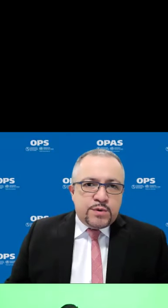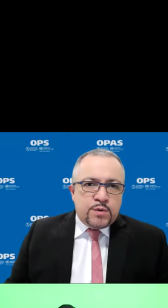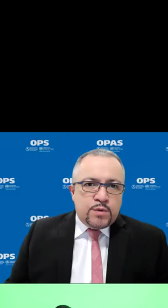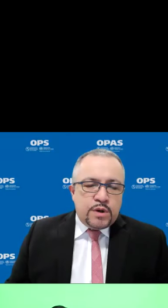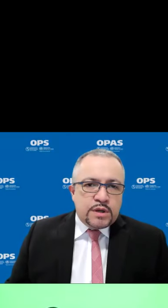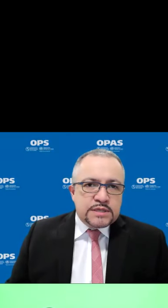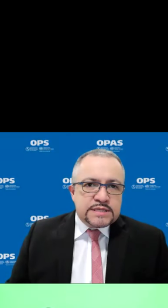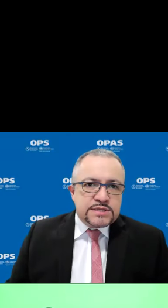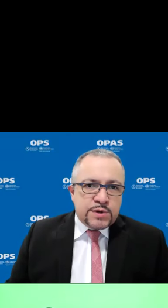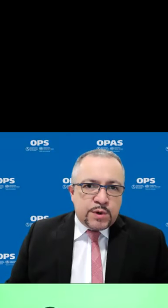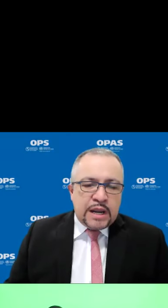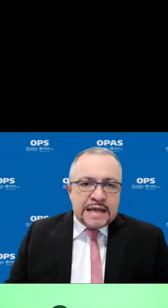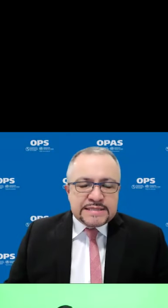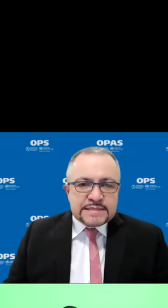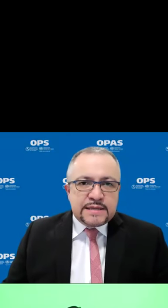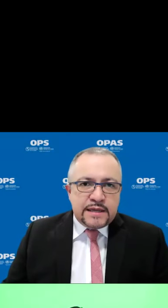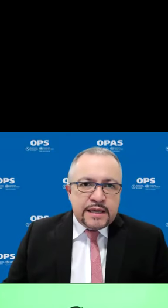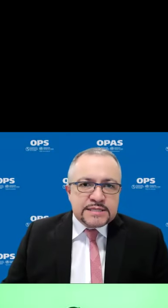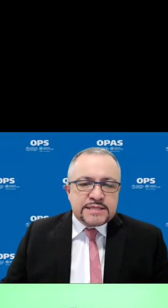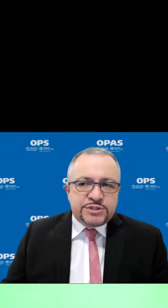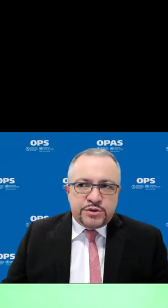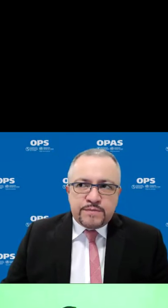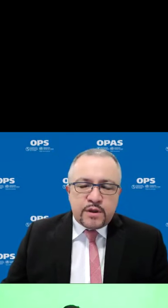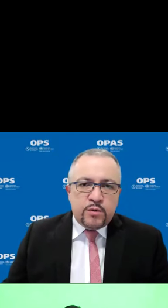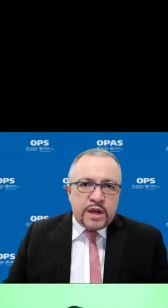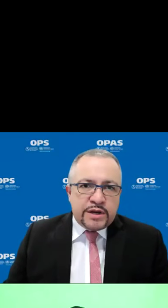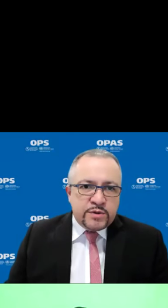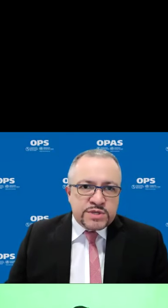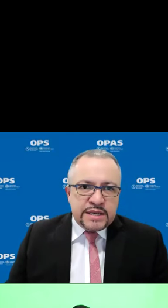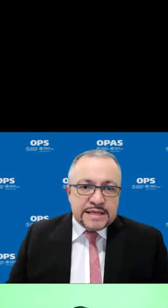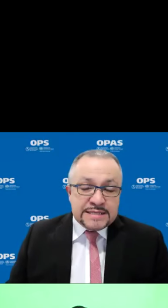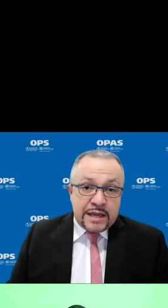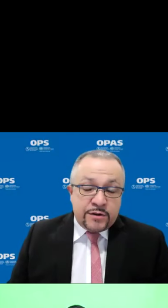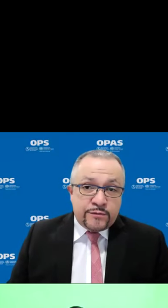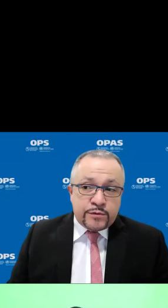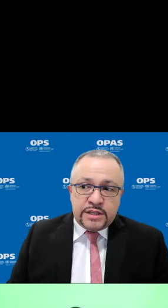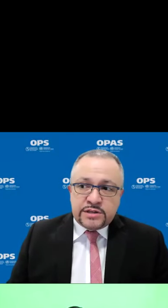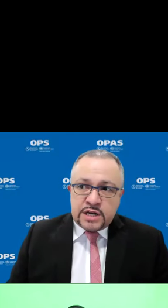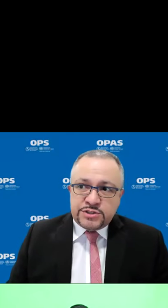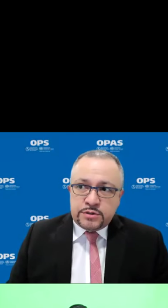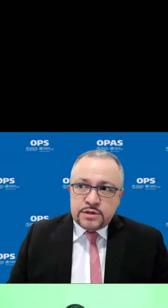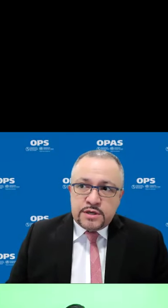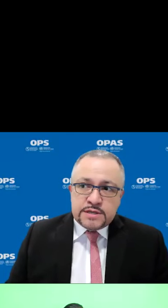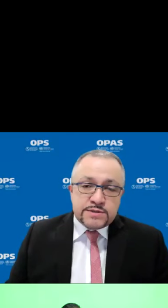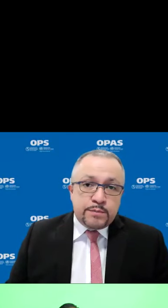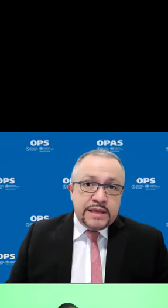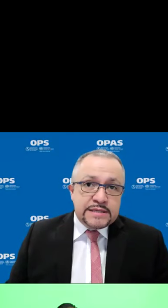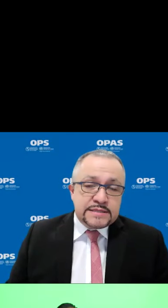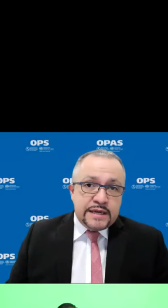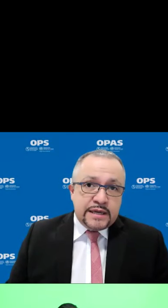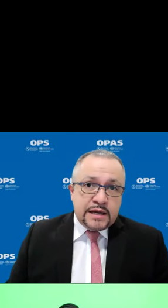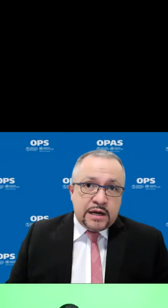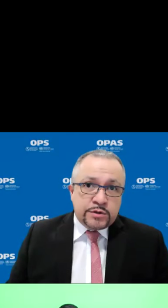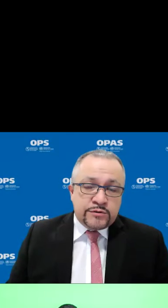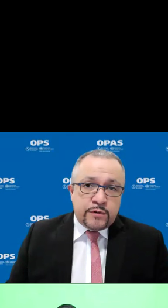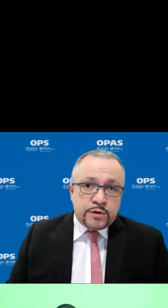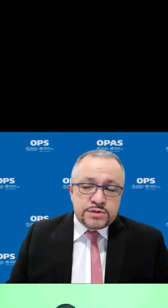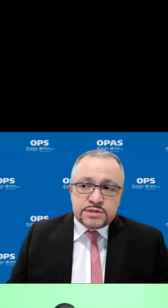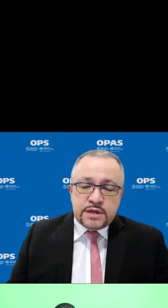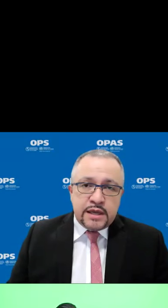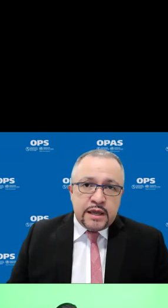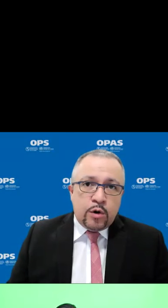As you saw in session, we are using Slido for interaction. So please take out